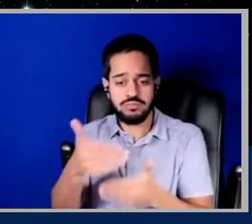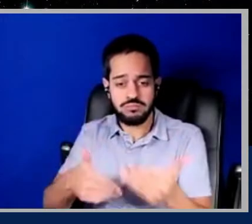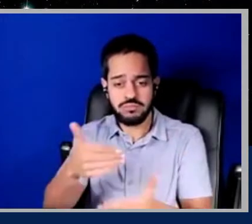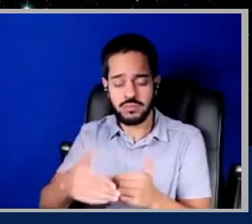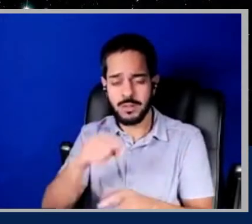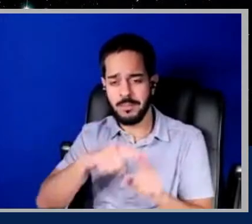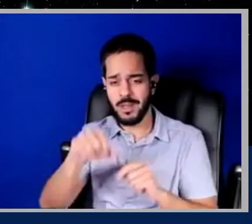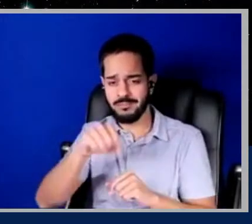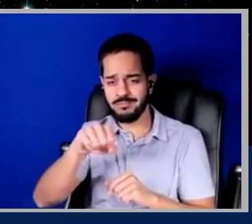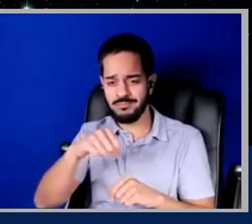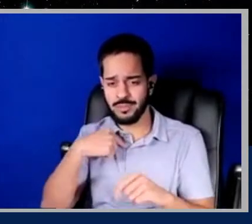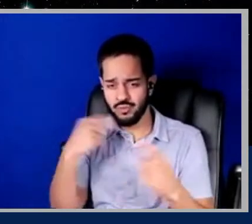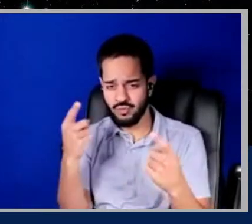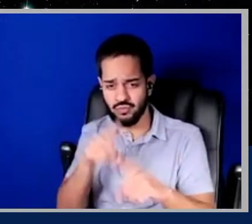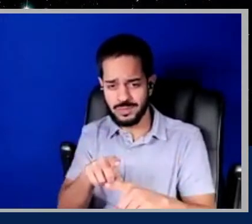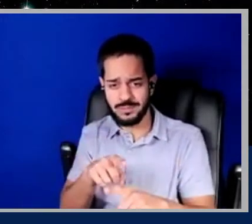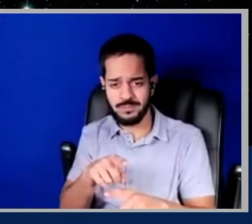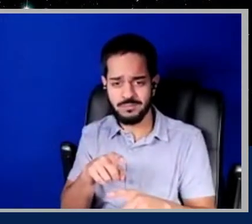need to